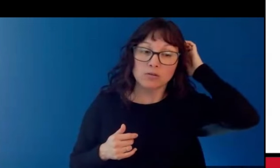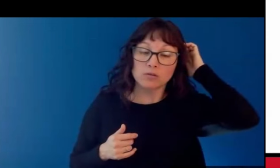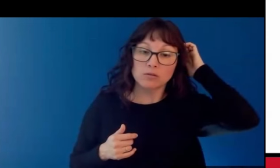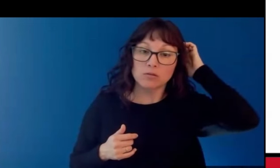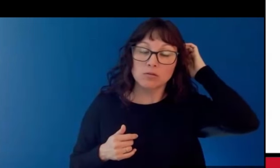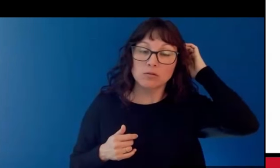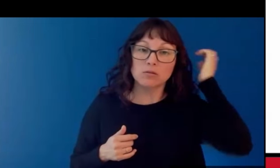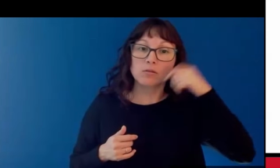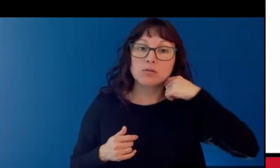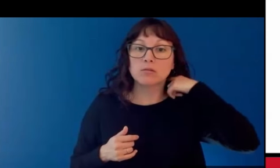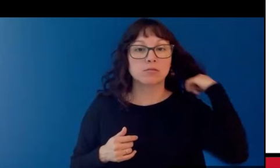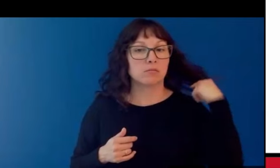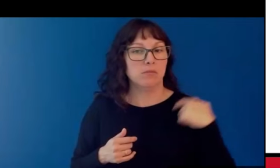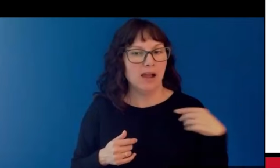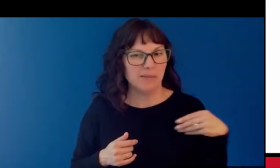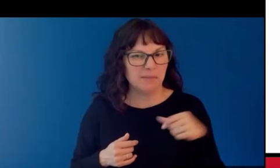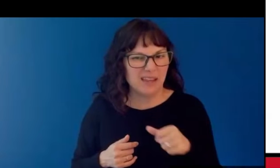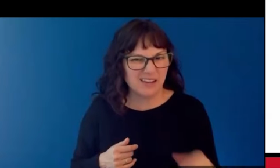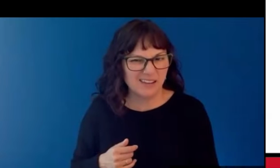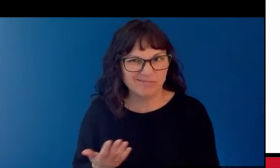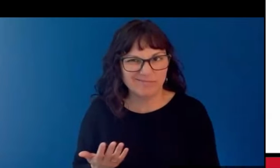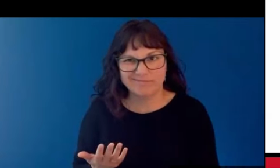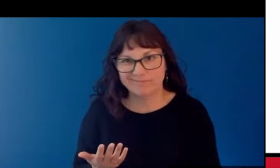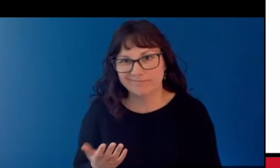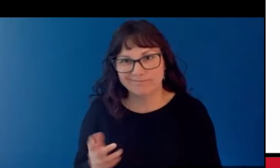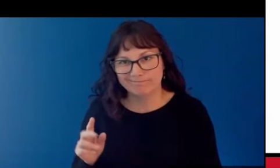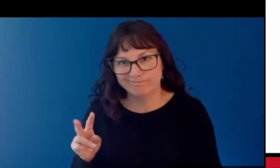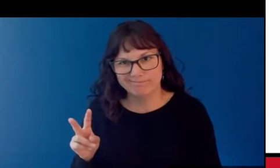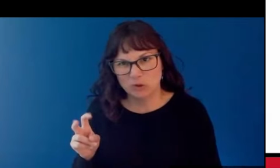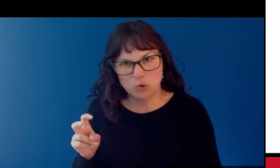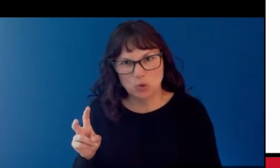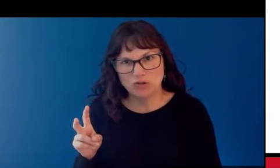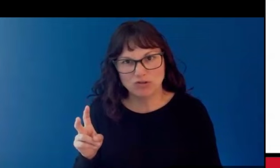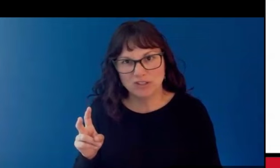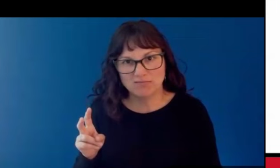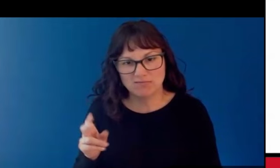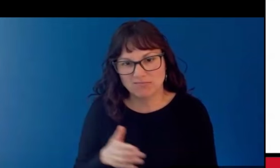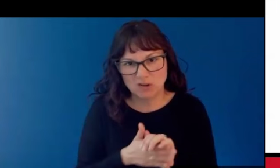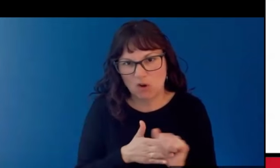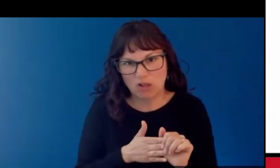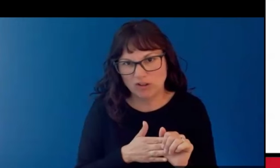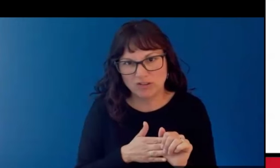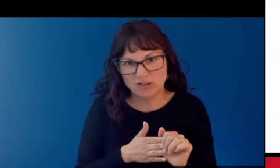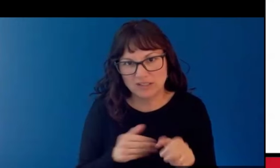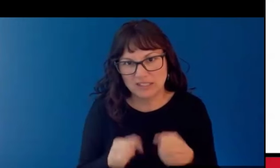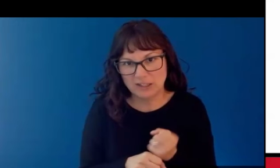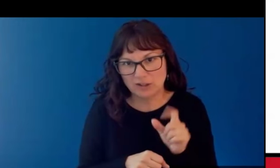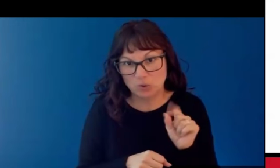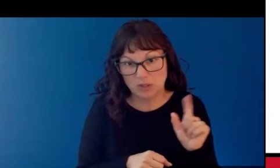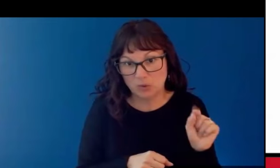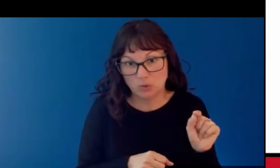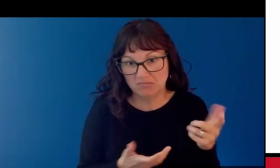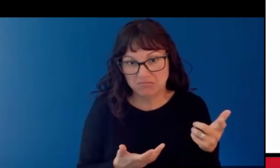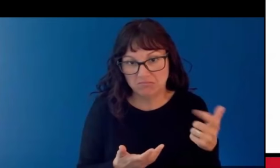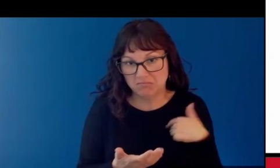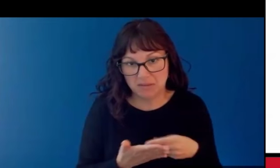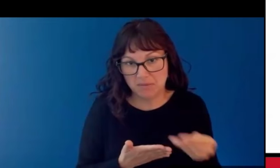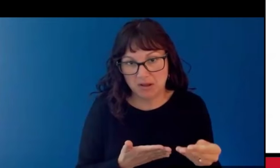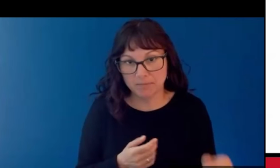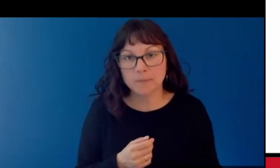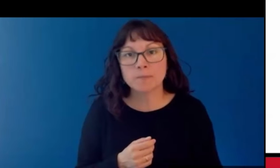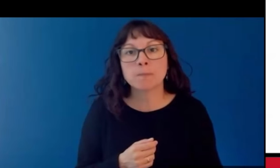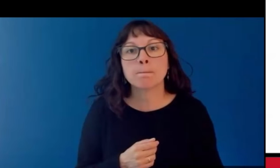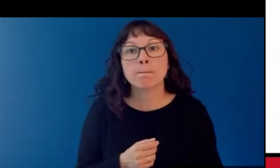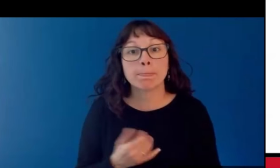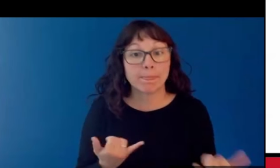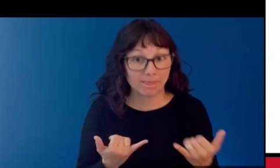which I paid, I think, around $200 for in 2020. What's it